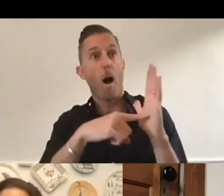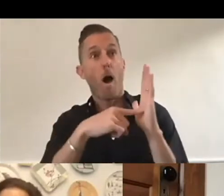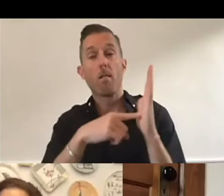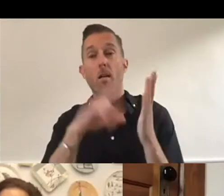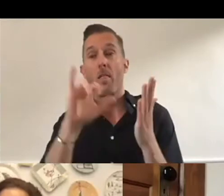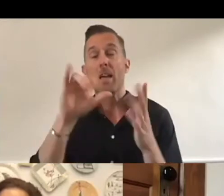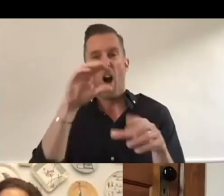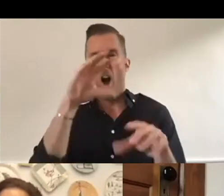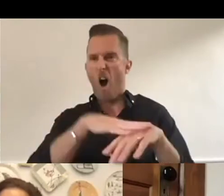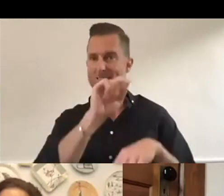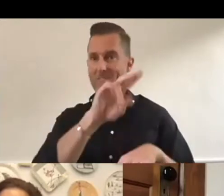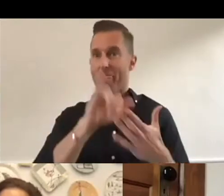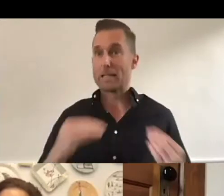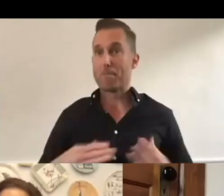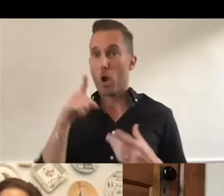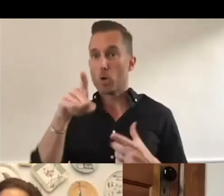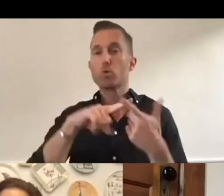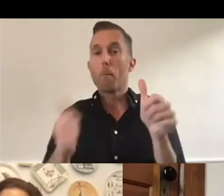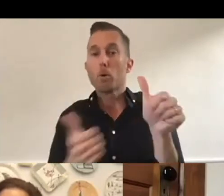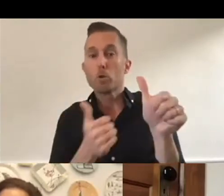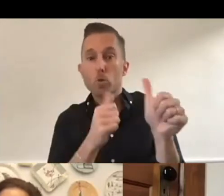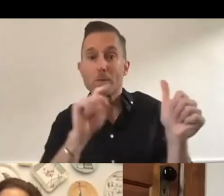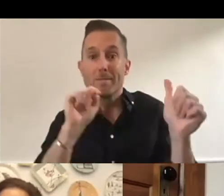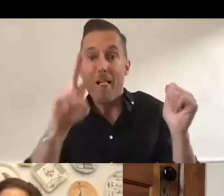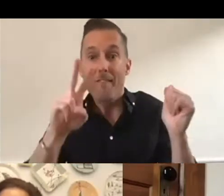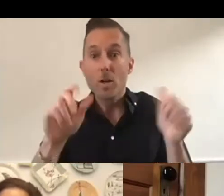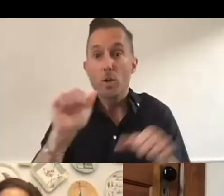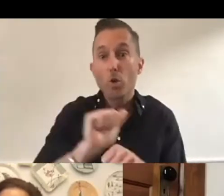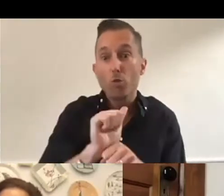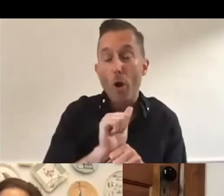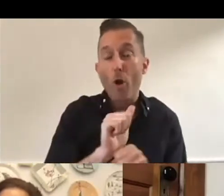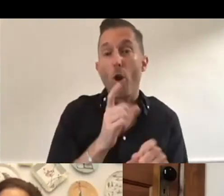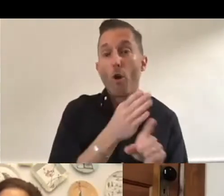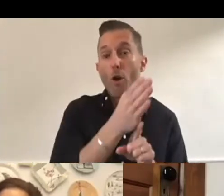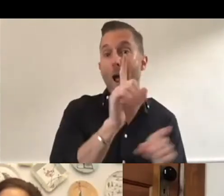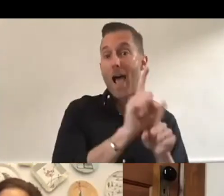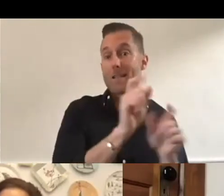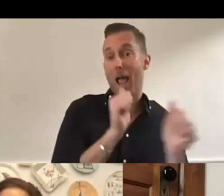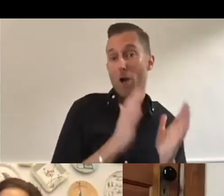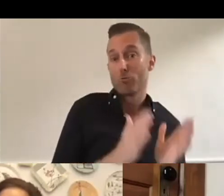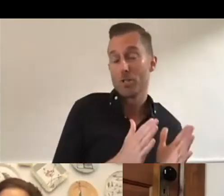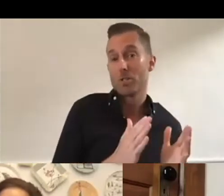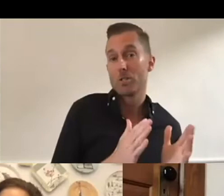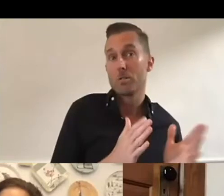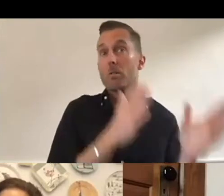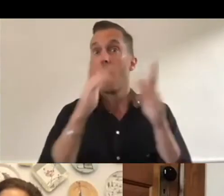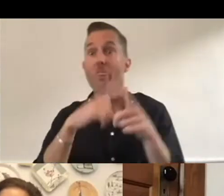you to pursue a career in television, first as an actress and then as a writer-producer?